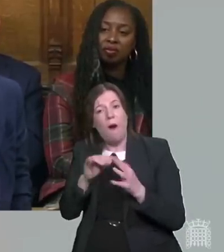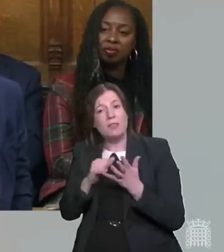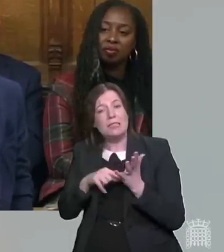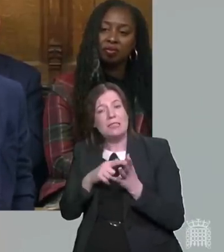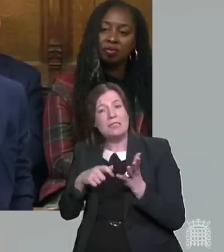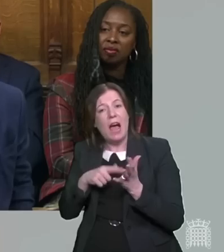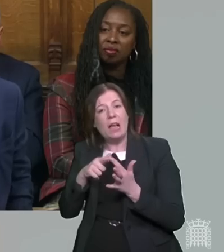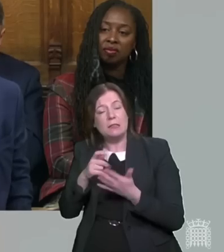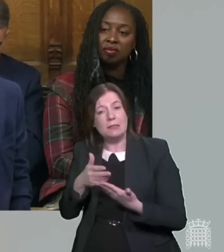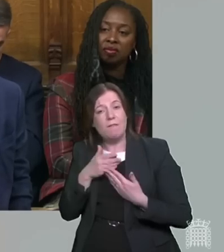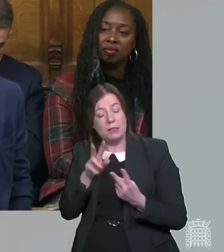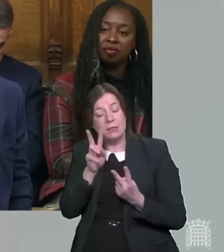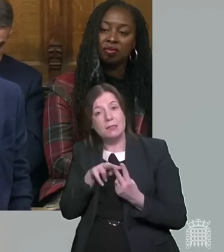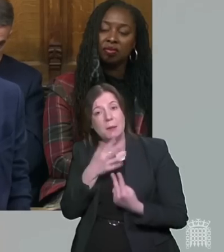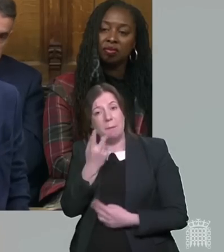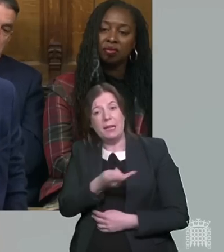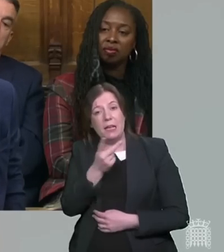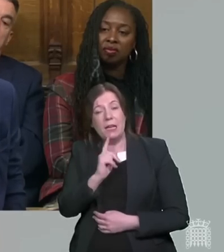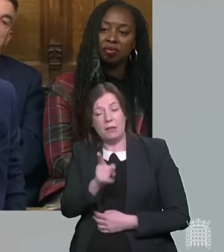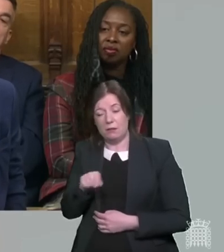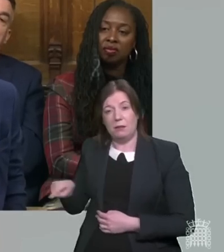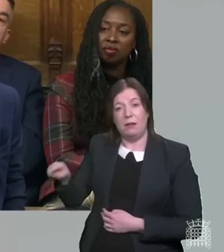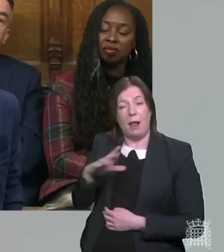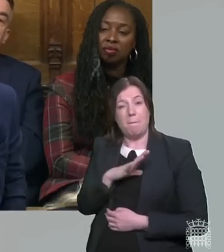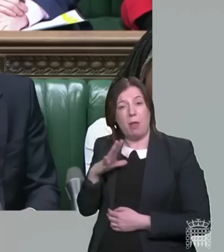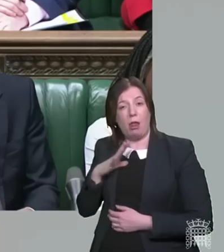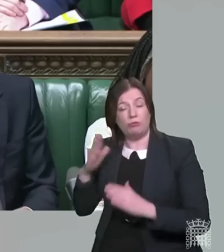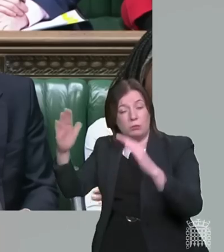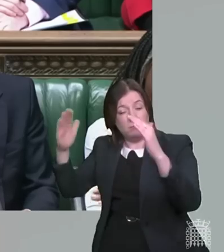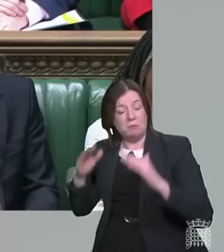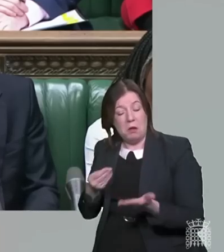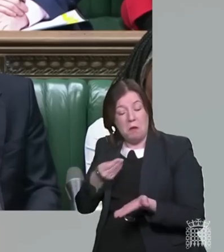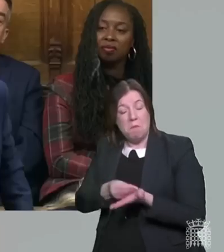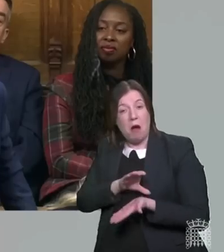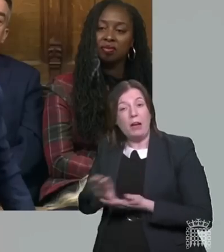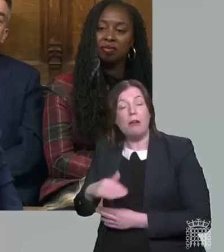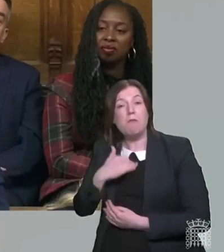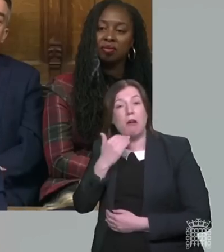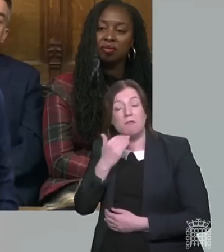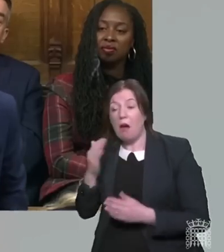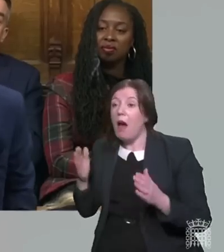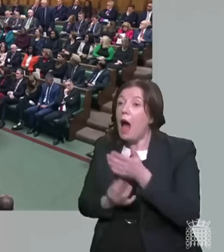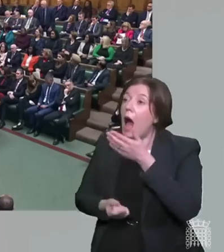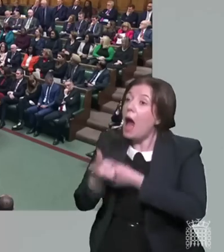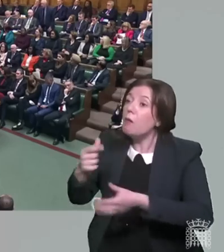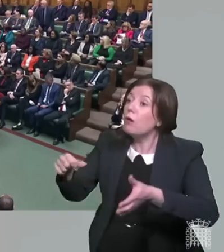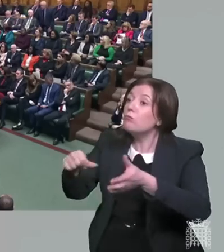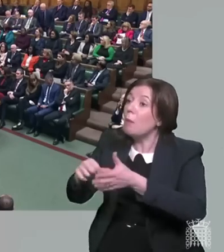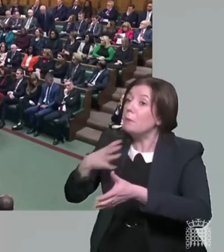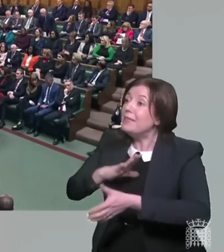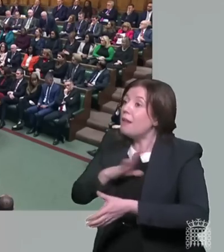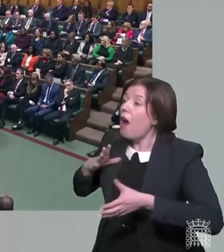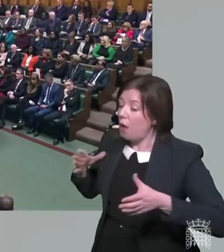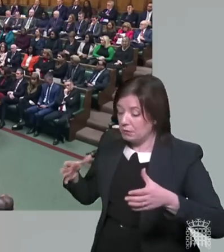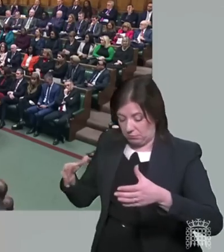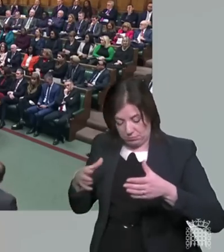both say our armed forces have been hollowed out and are unfit to put a division into active service? What's he going to do about